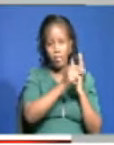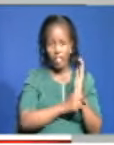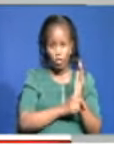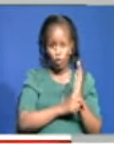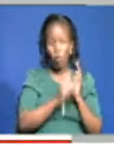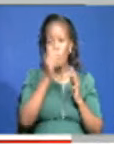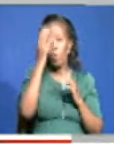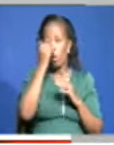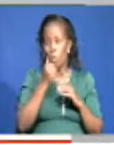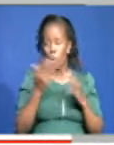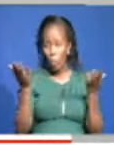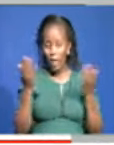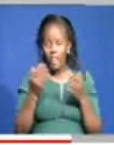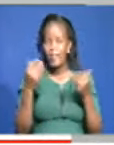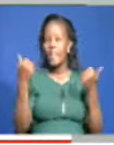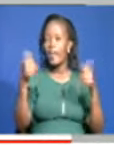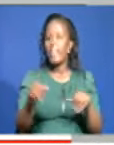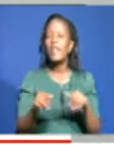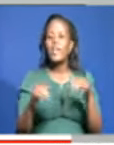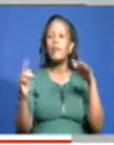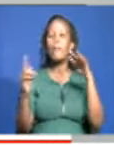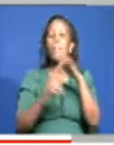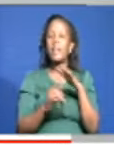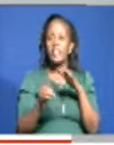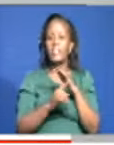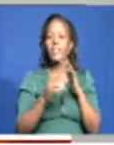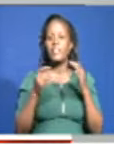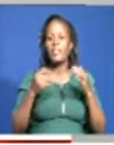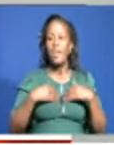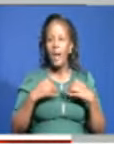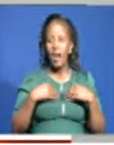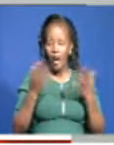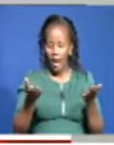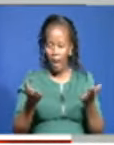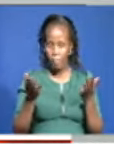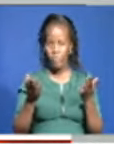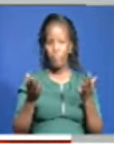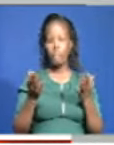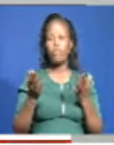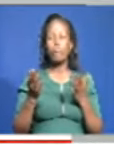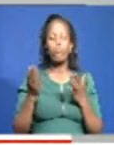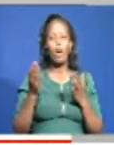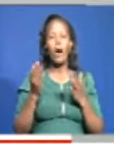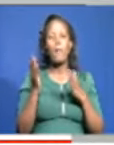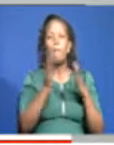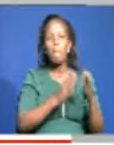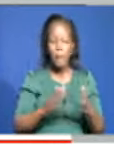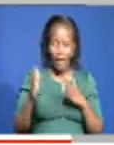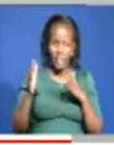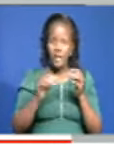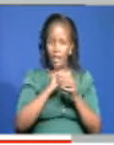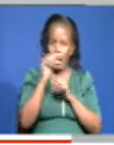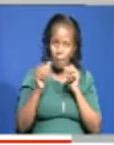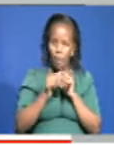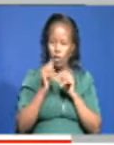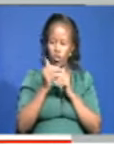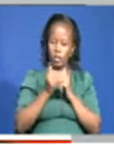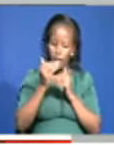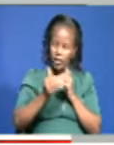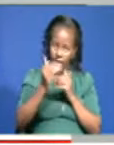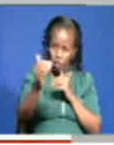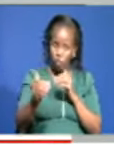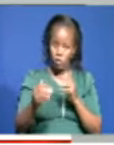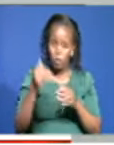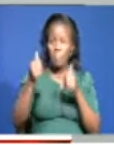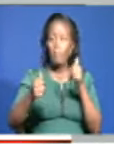every ministry had an eye lighter on the direction that the president, His